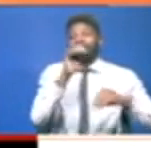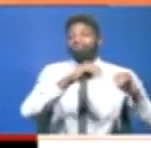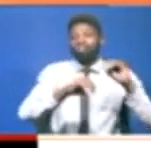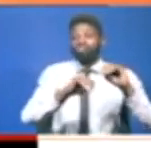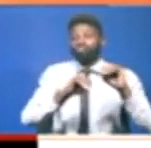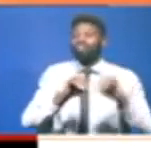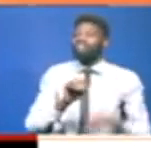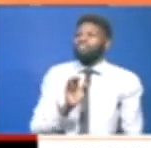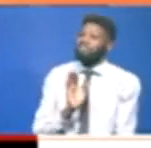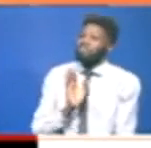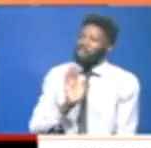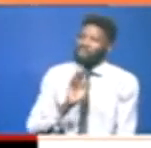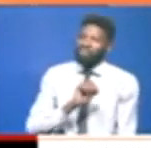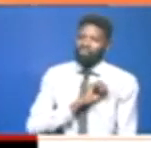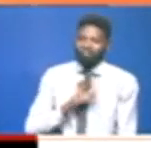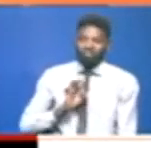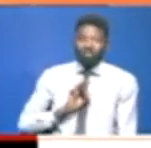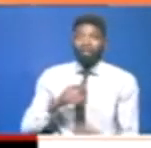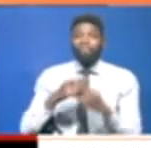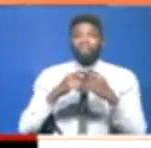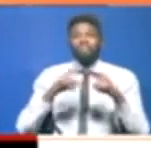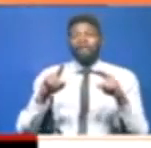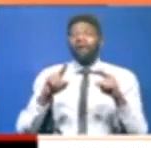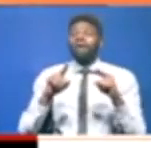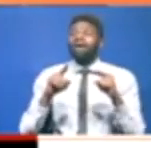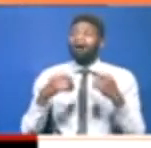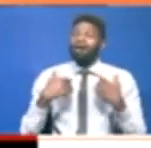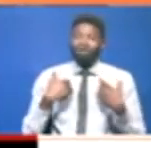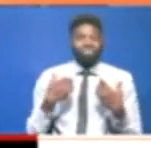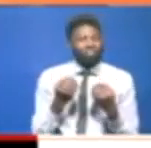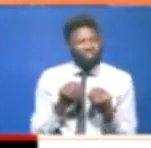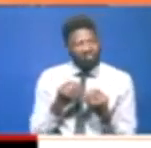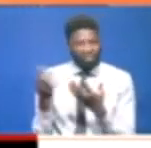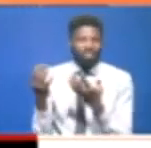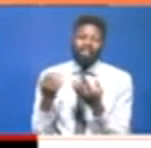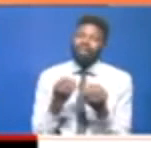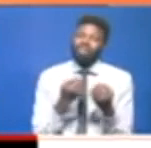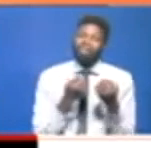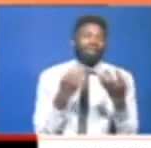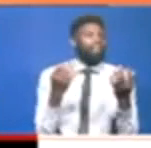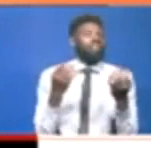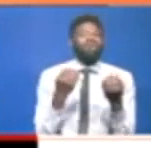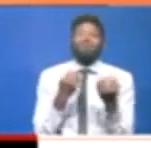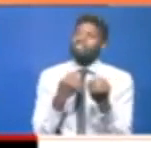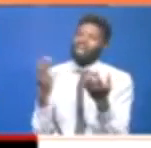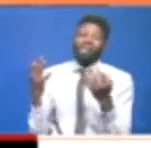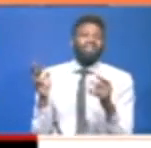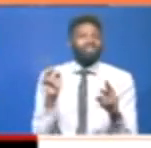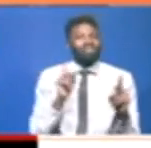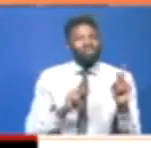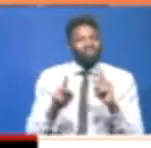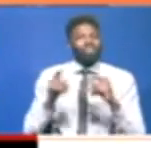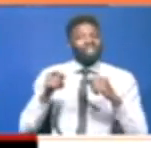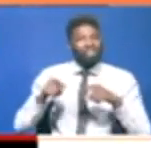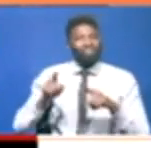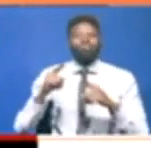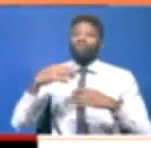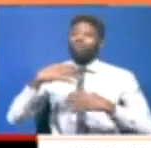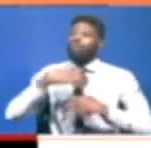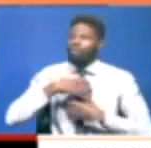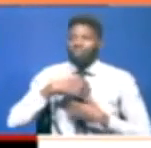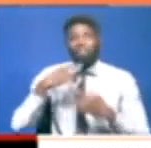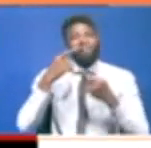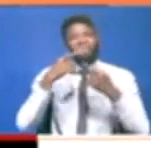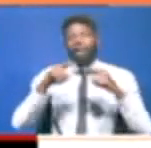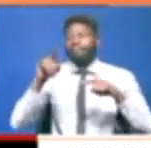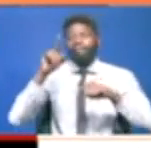But we still have very many number of very high cases of people who they are retiring but yet they cannot